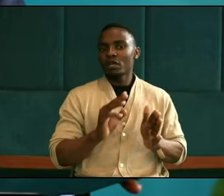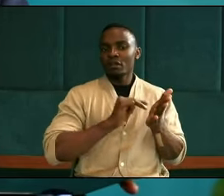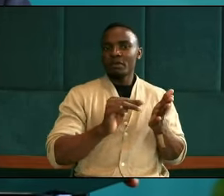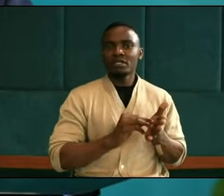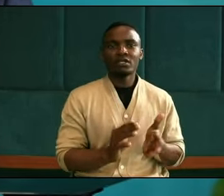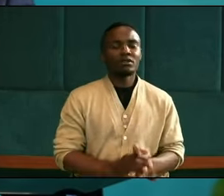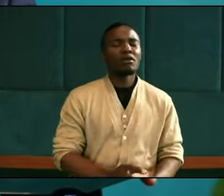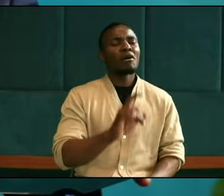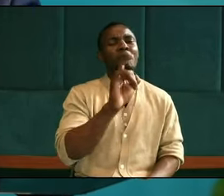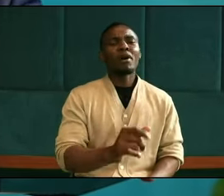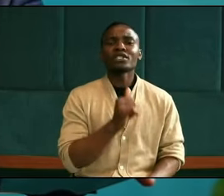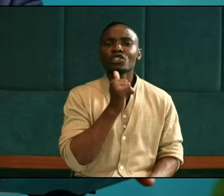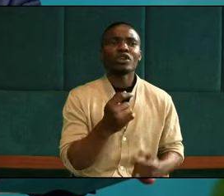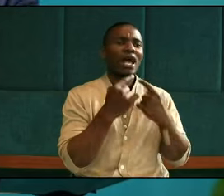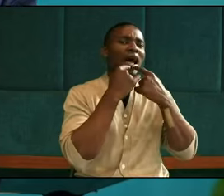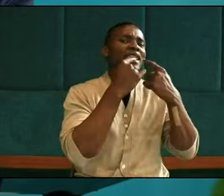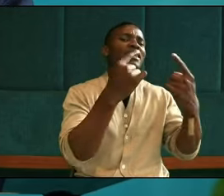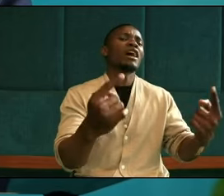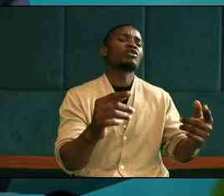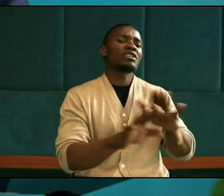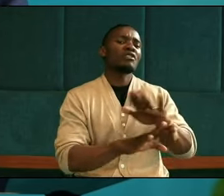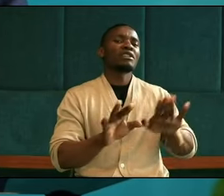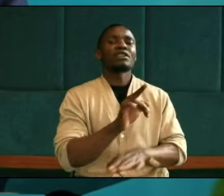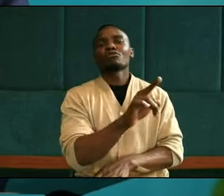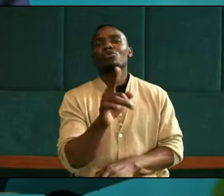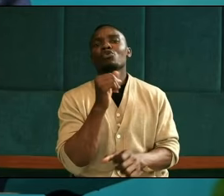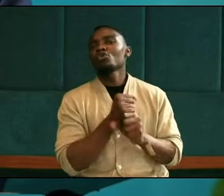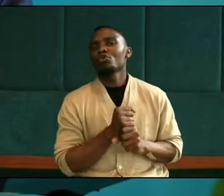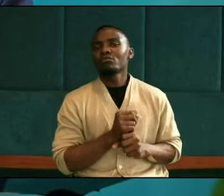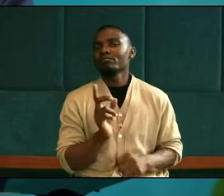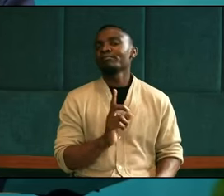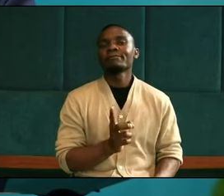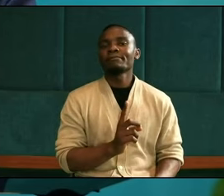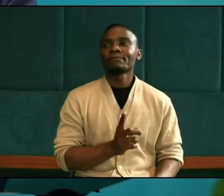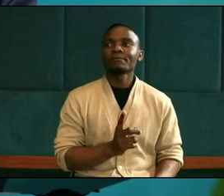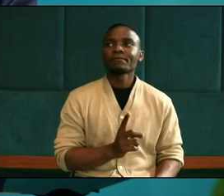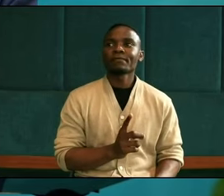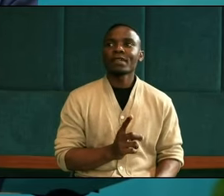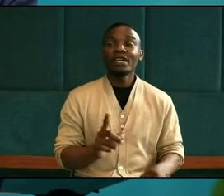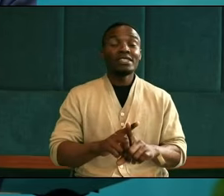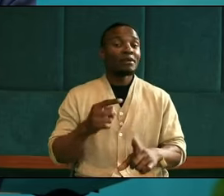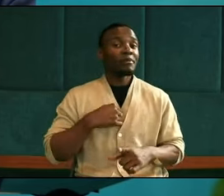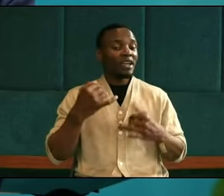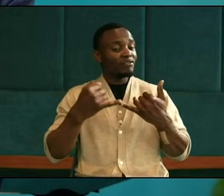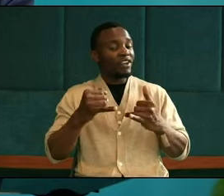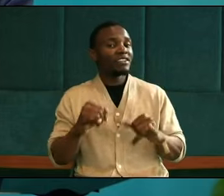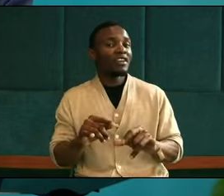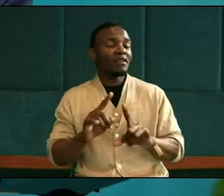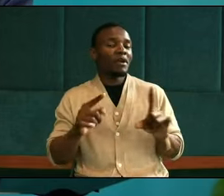tell everybody everything that you are planning to do in your life. I have tried it a few times, I